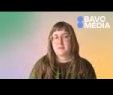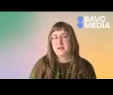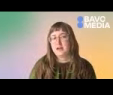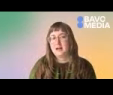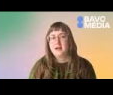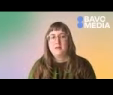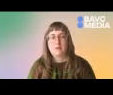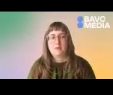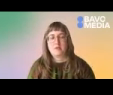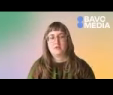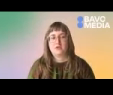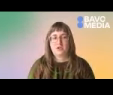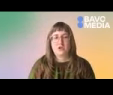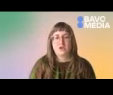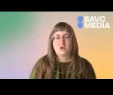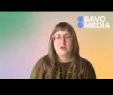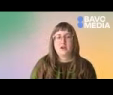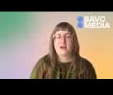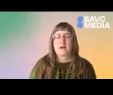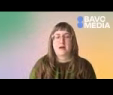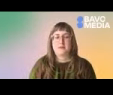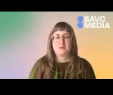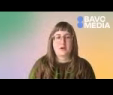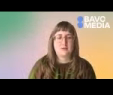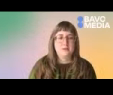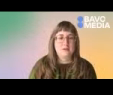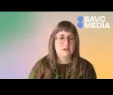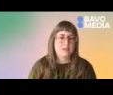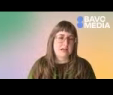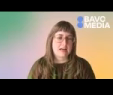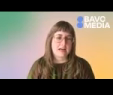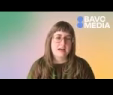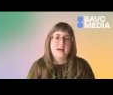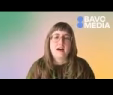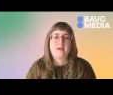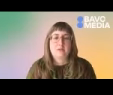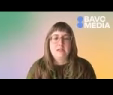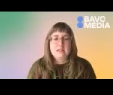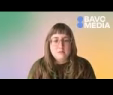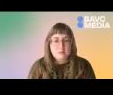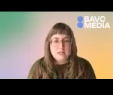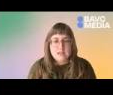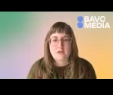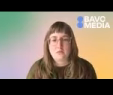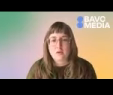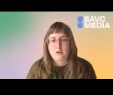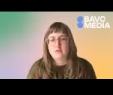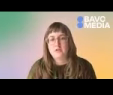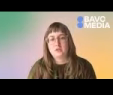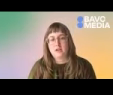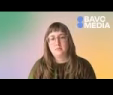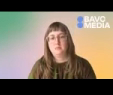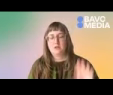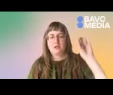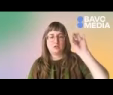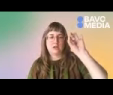at BAVC Media. My pronouns are she, her, and I'm happy to welcome you here today. Please take a moment to add your pronouns